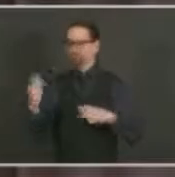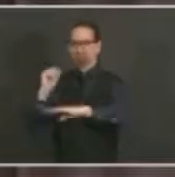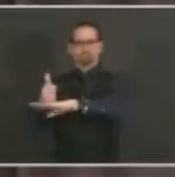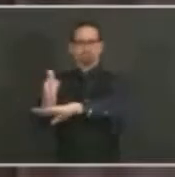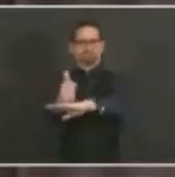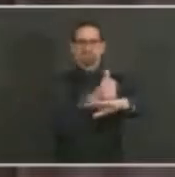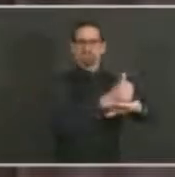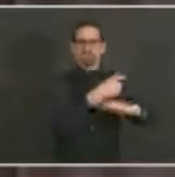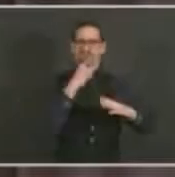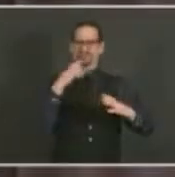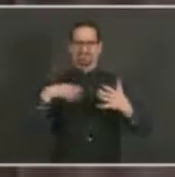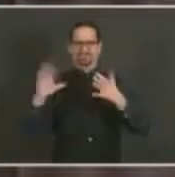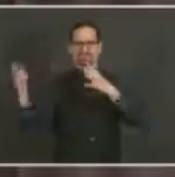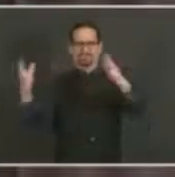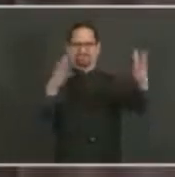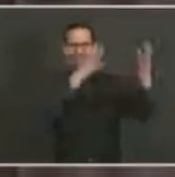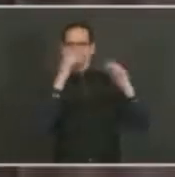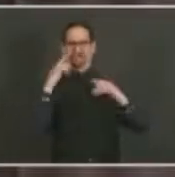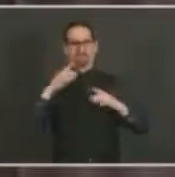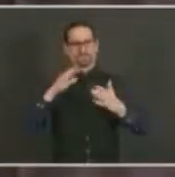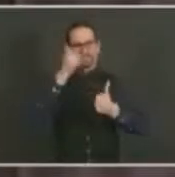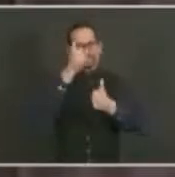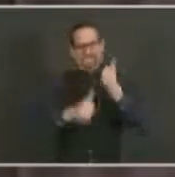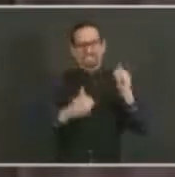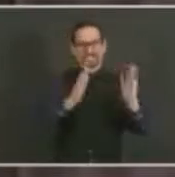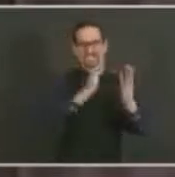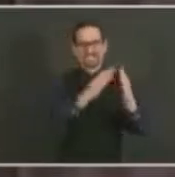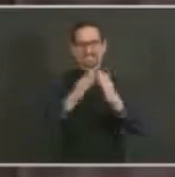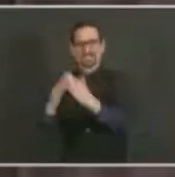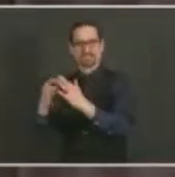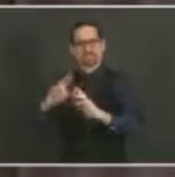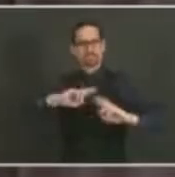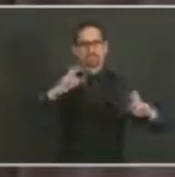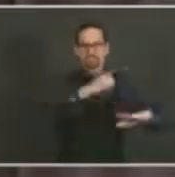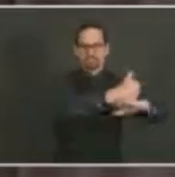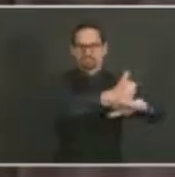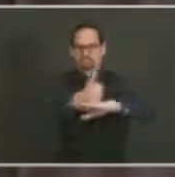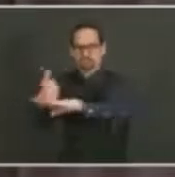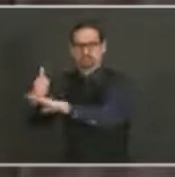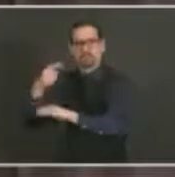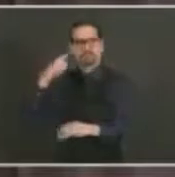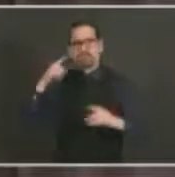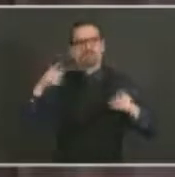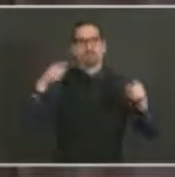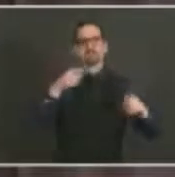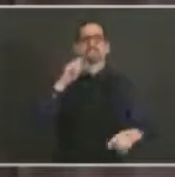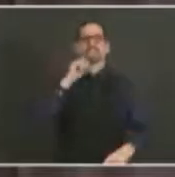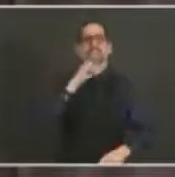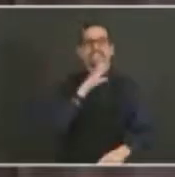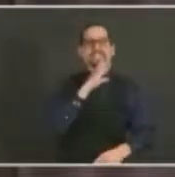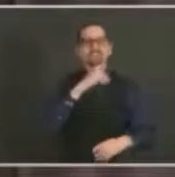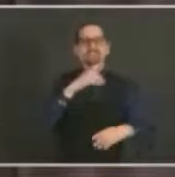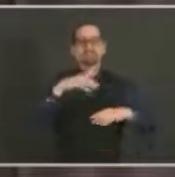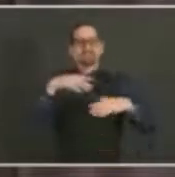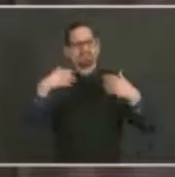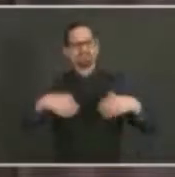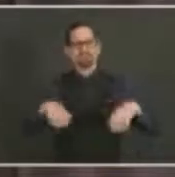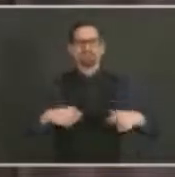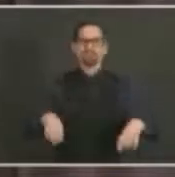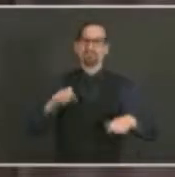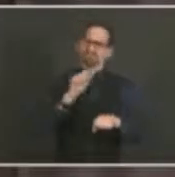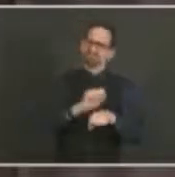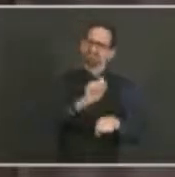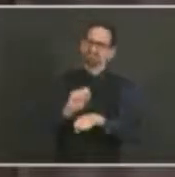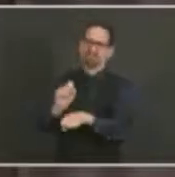registering for our seniors in many situations, taking the time to do that. So we are continuing that type